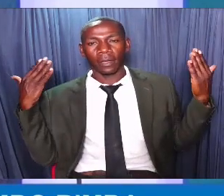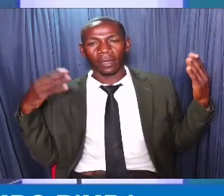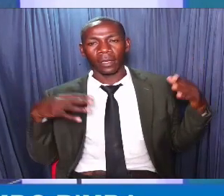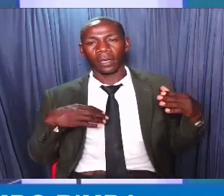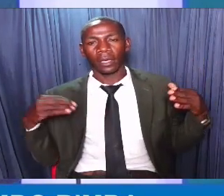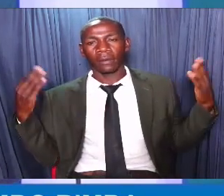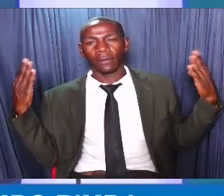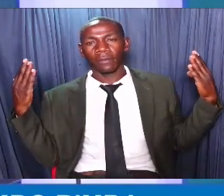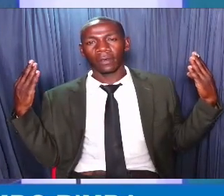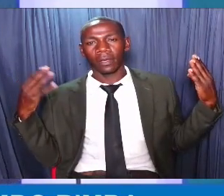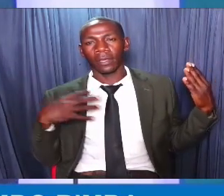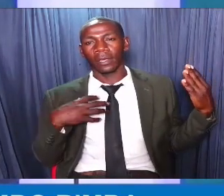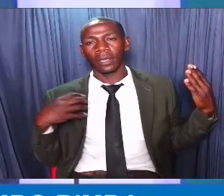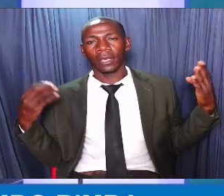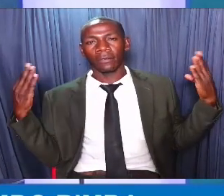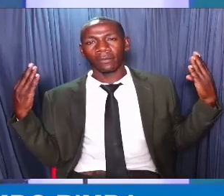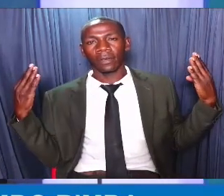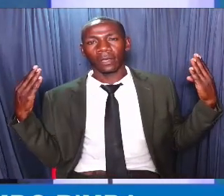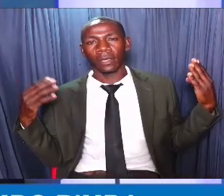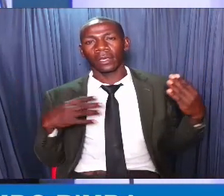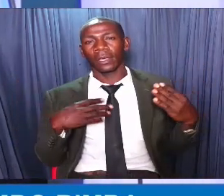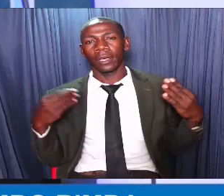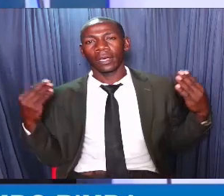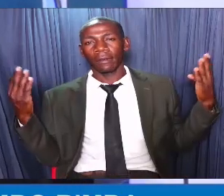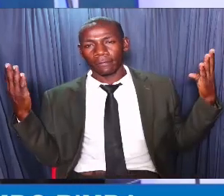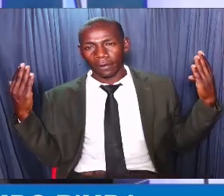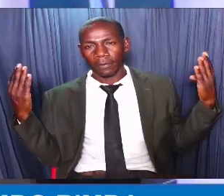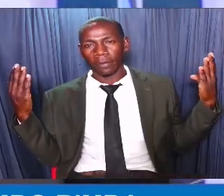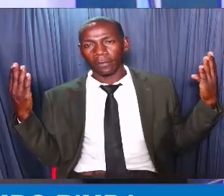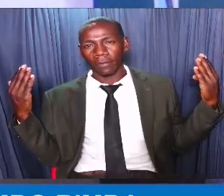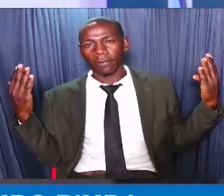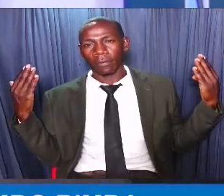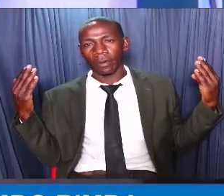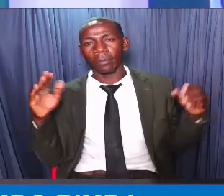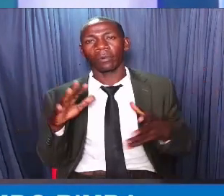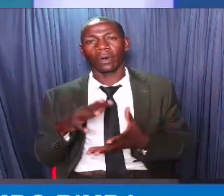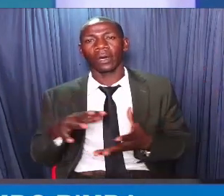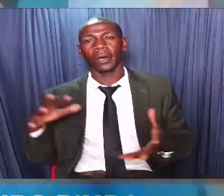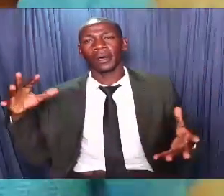Na milele. And forever. Na milele. And forever. Na milele na milele. And forever and evermore.